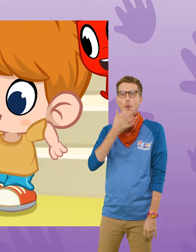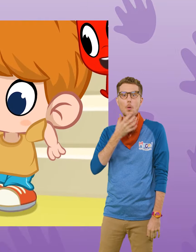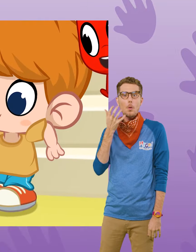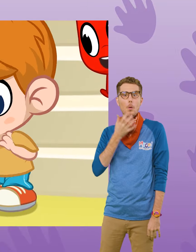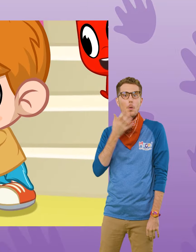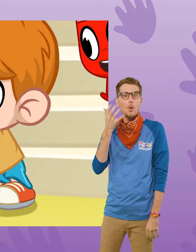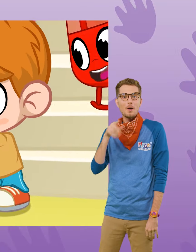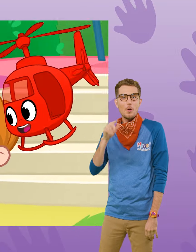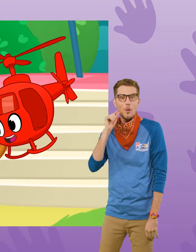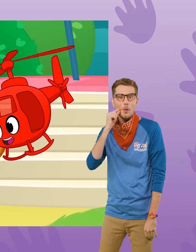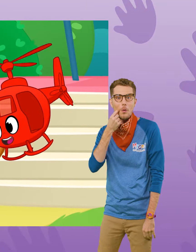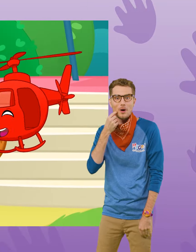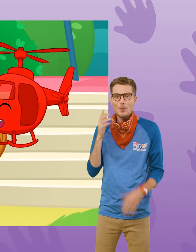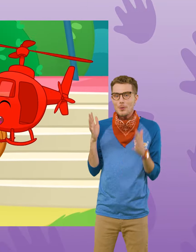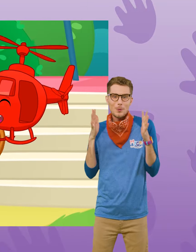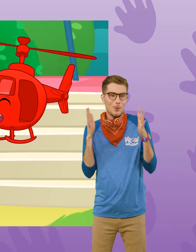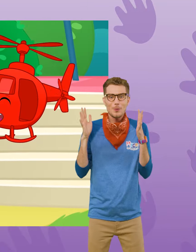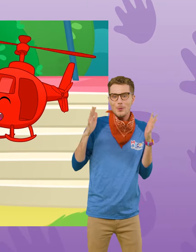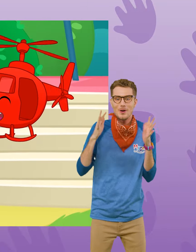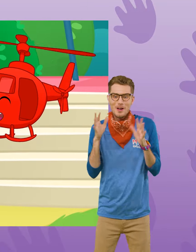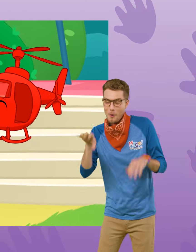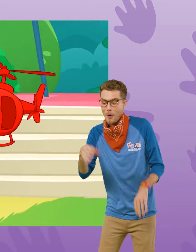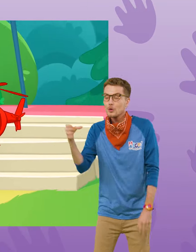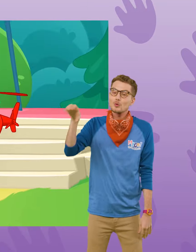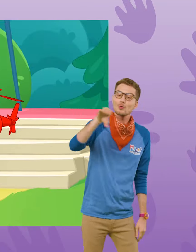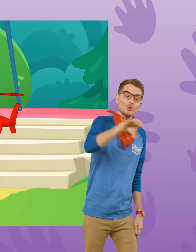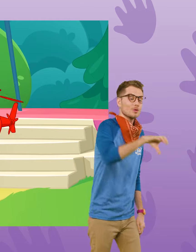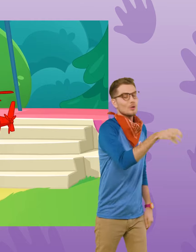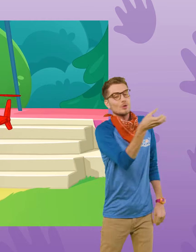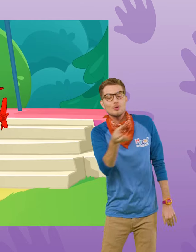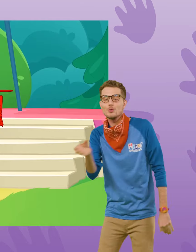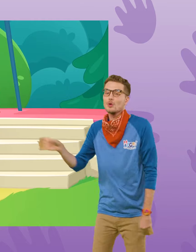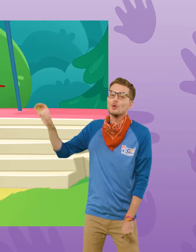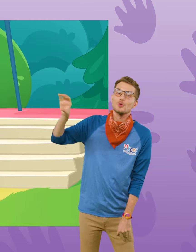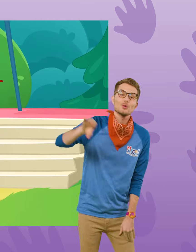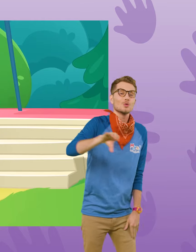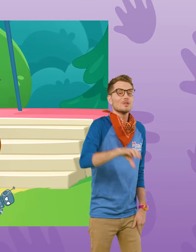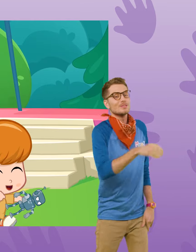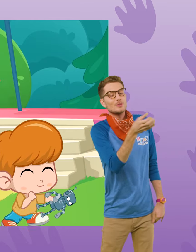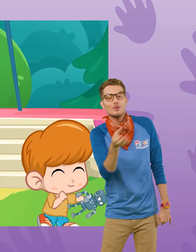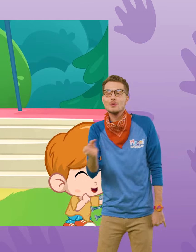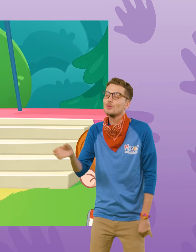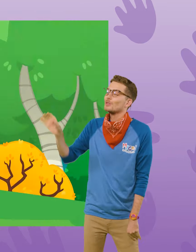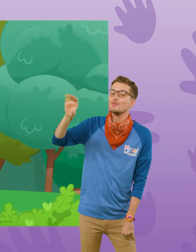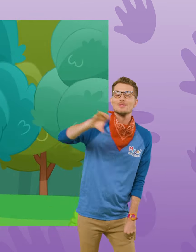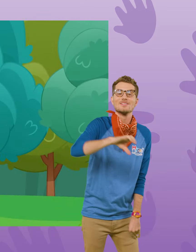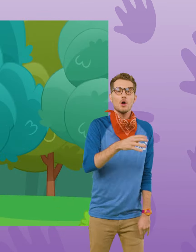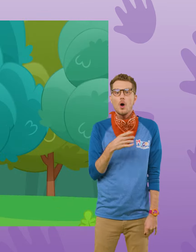Look! Wow, that's so cool! Whee, whoosh, whoosh, flip-flop, flip-flop-flop.